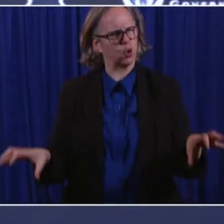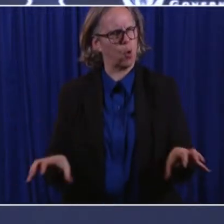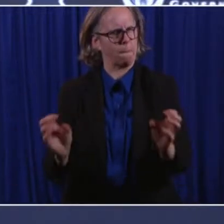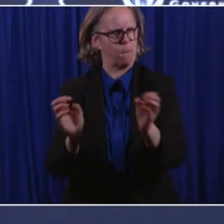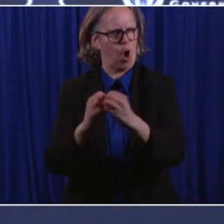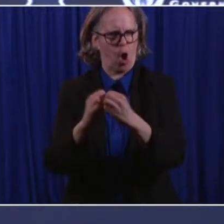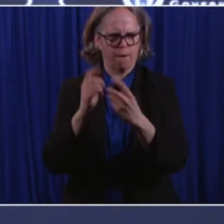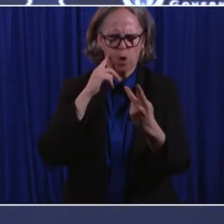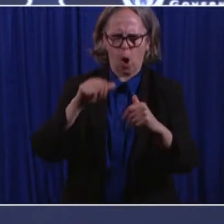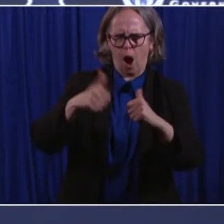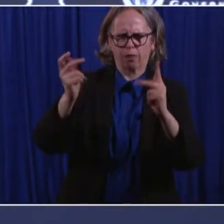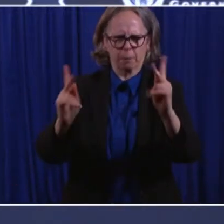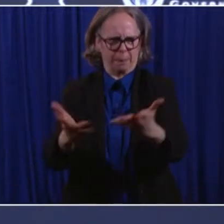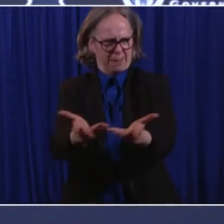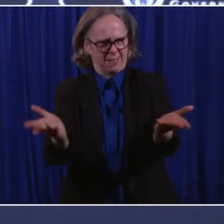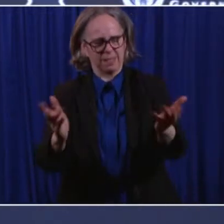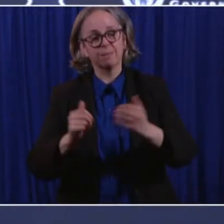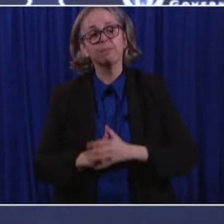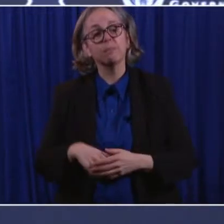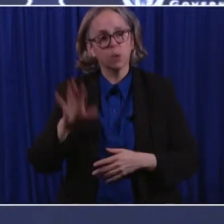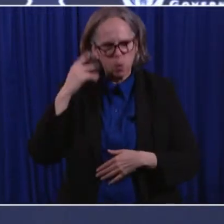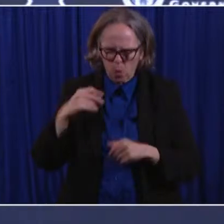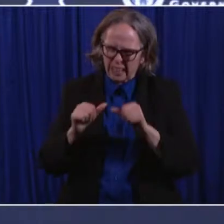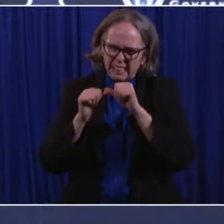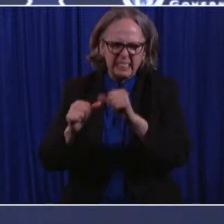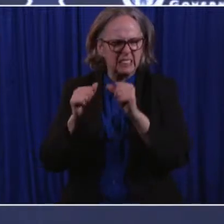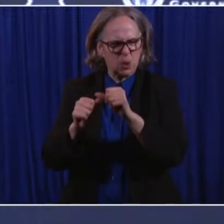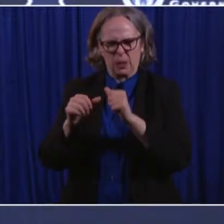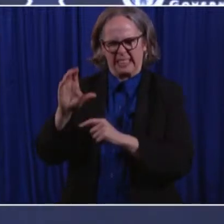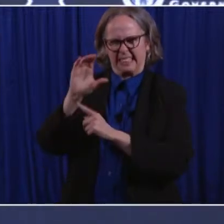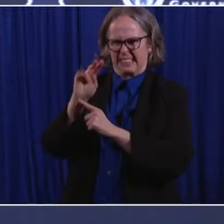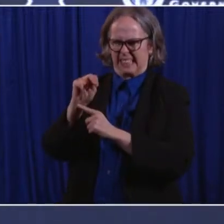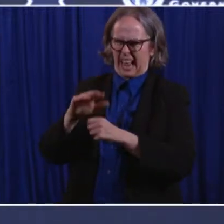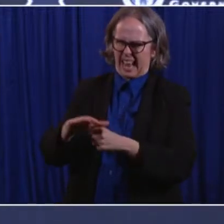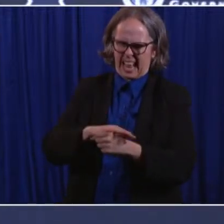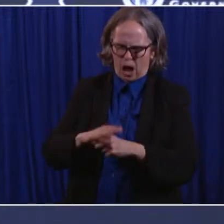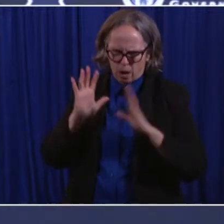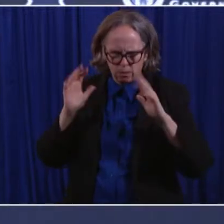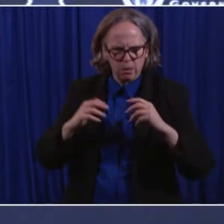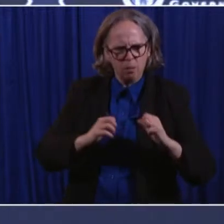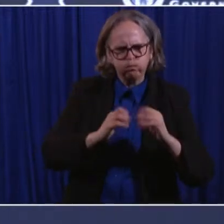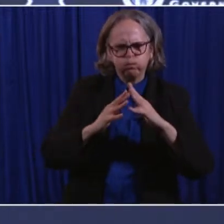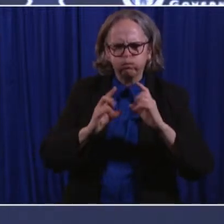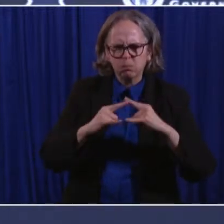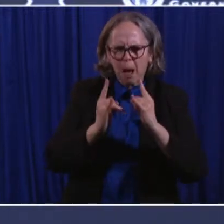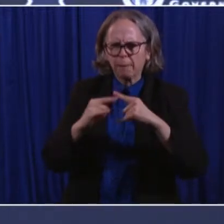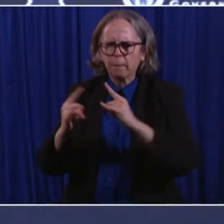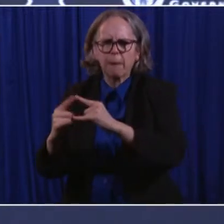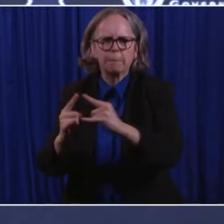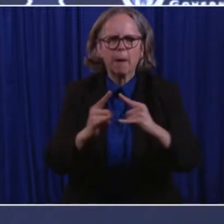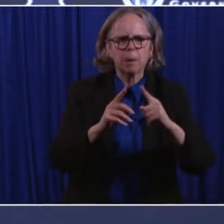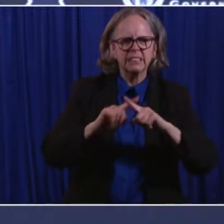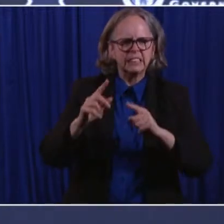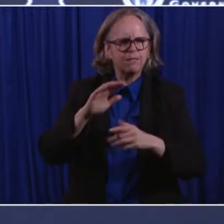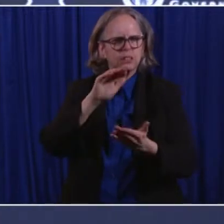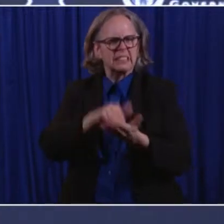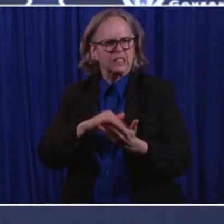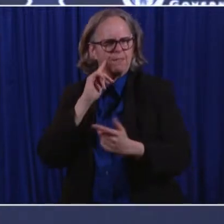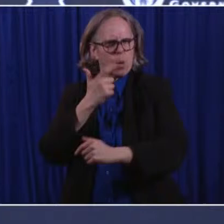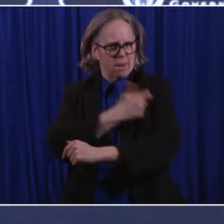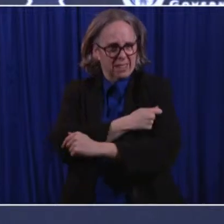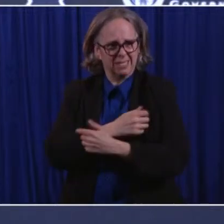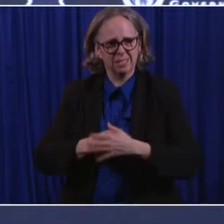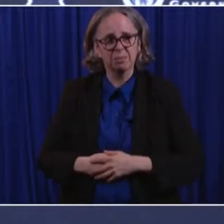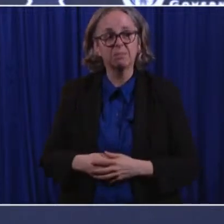area sites with new partners across the region. We'll be announcing those in the future. These older adults may not have had adequate access to